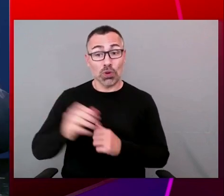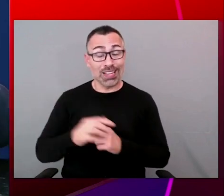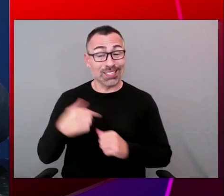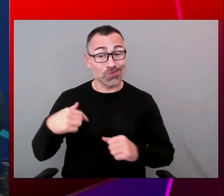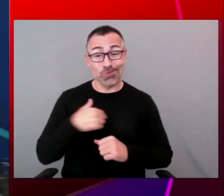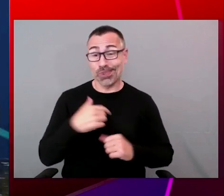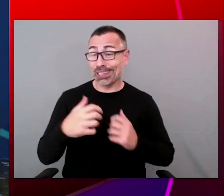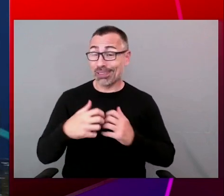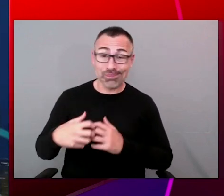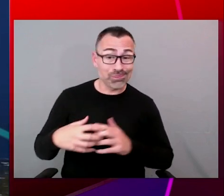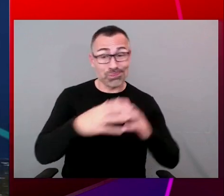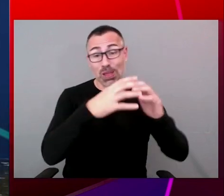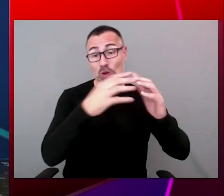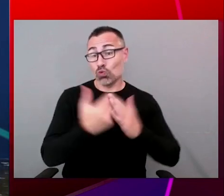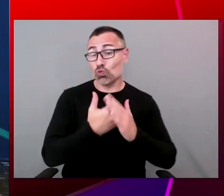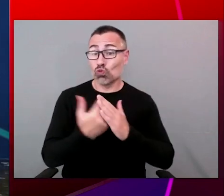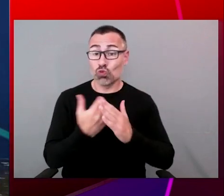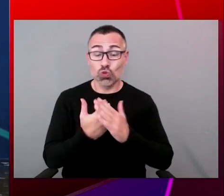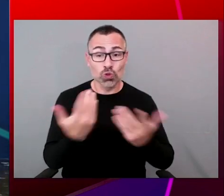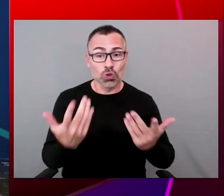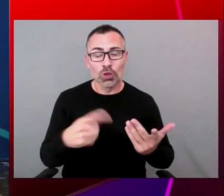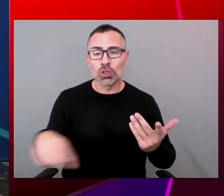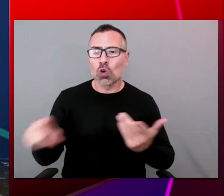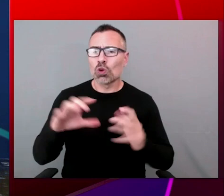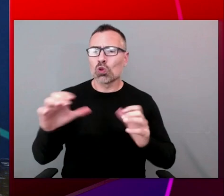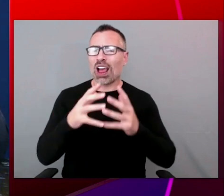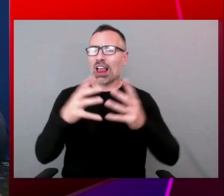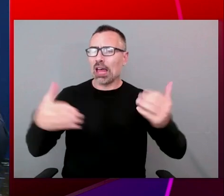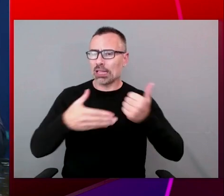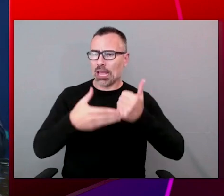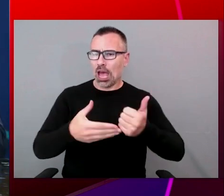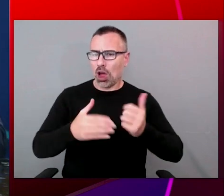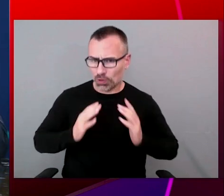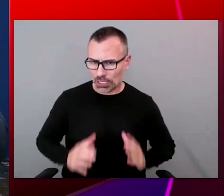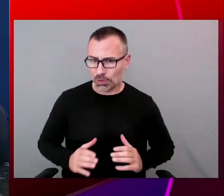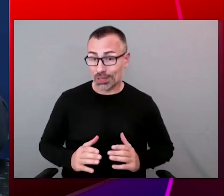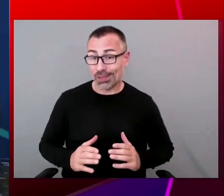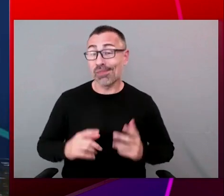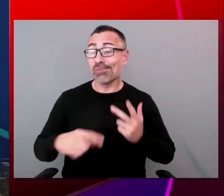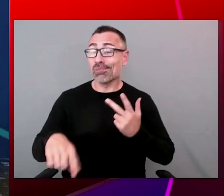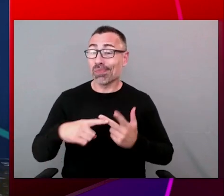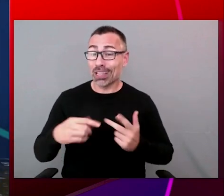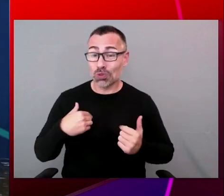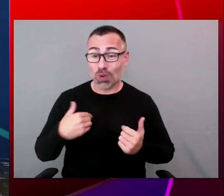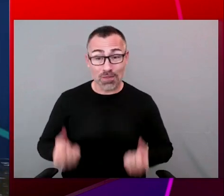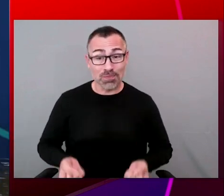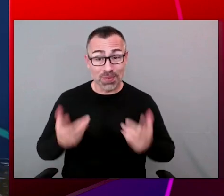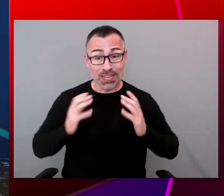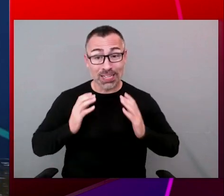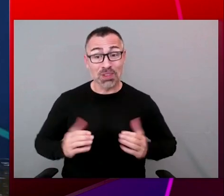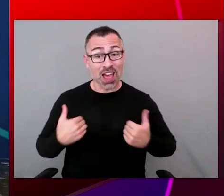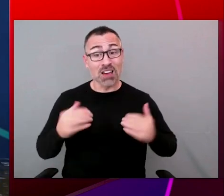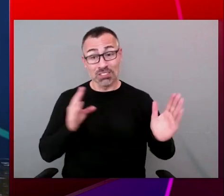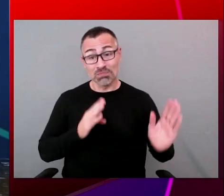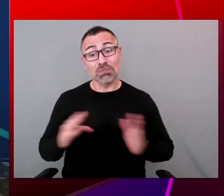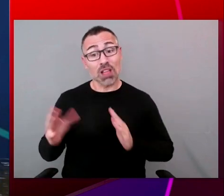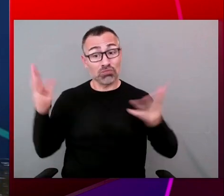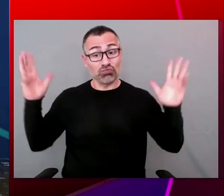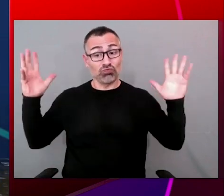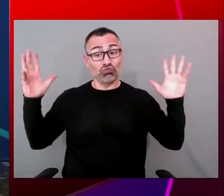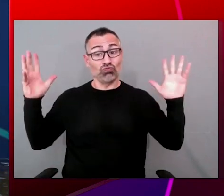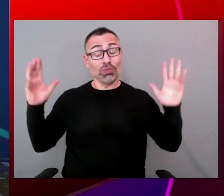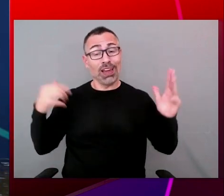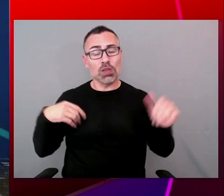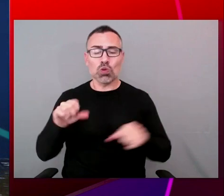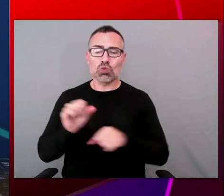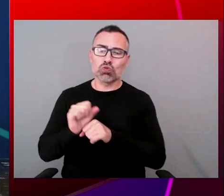doing a ton on that front to help customers down that journey. But we have a ton of customers that come to us that already have a plan in place. They're working down some things. And